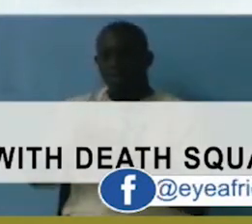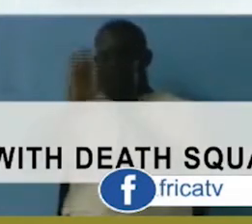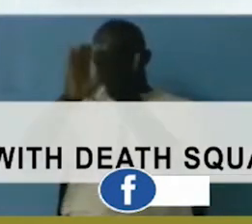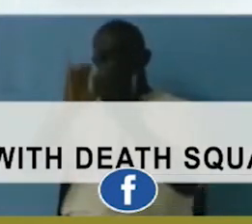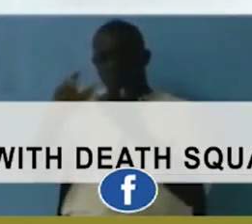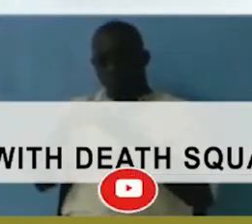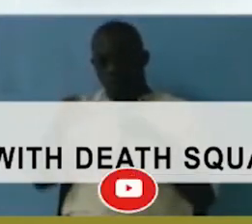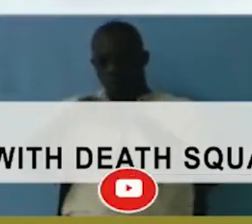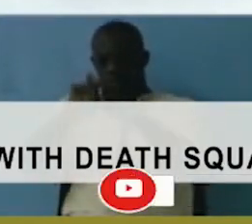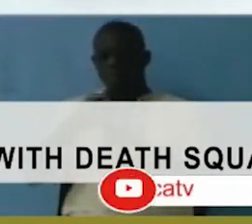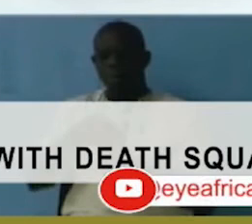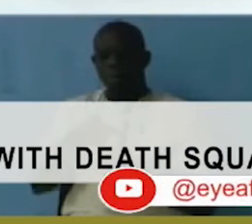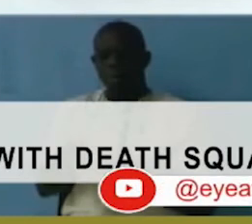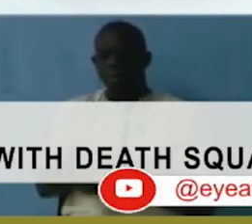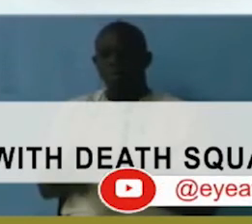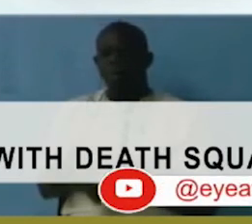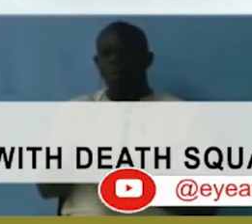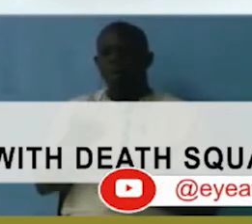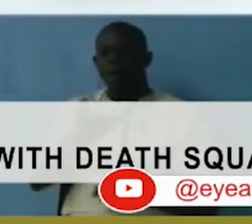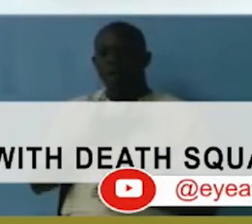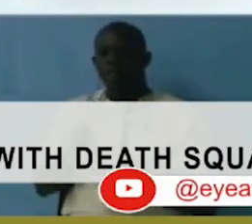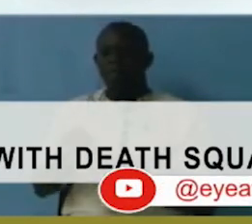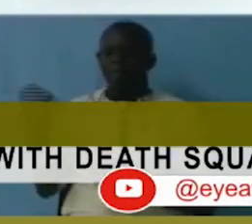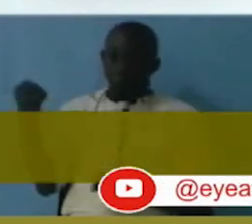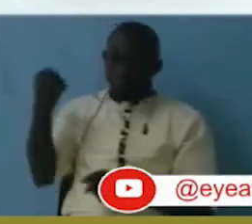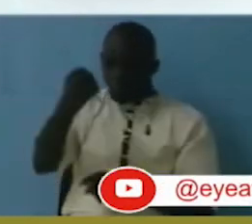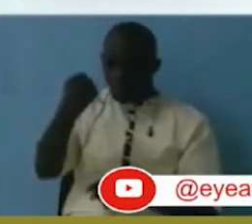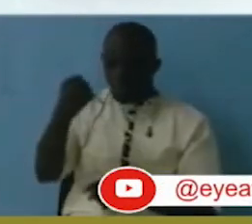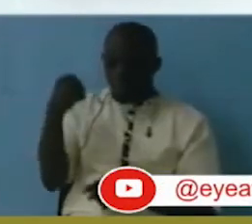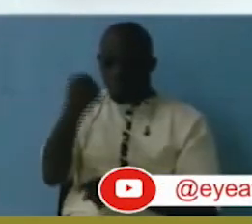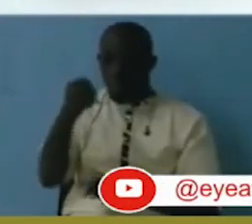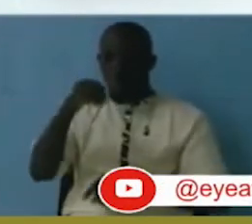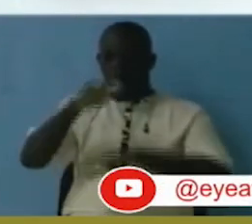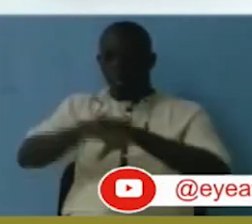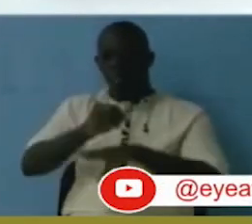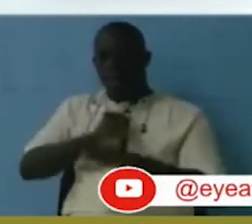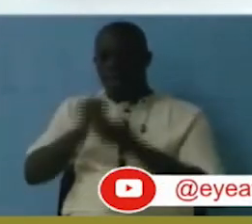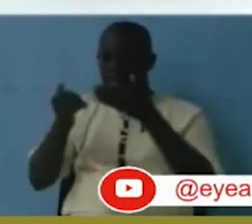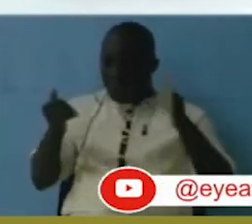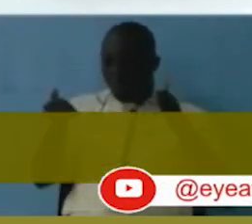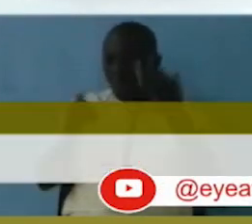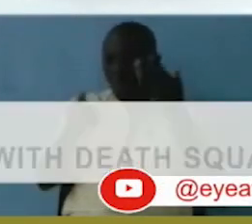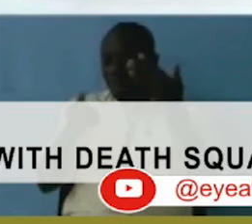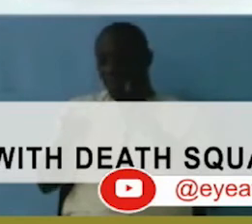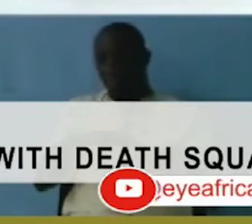I just had a knock on my left eye, very stick, gone, but